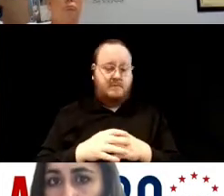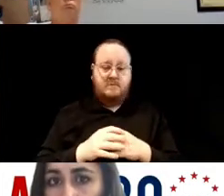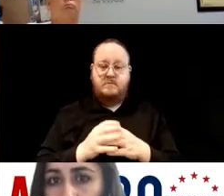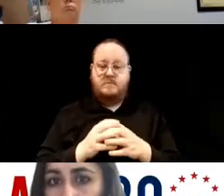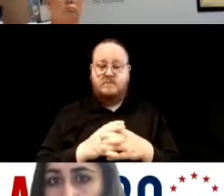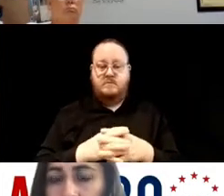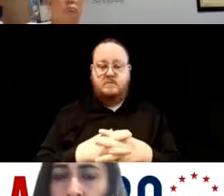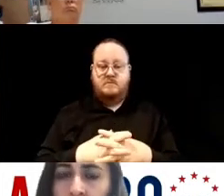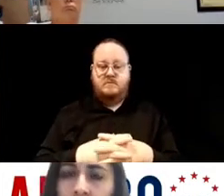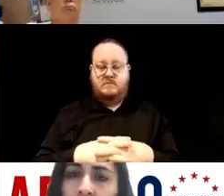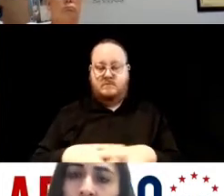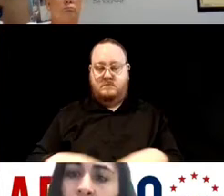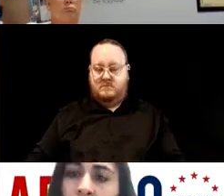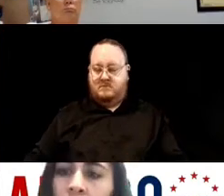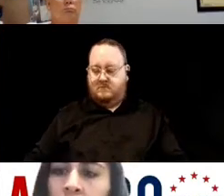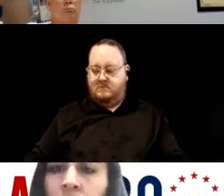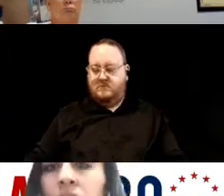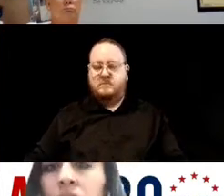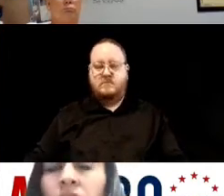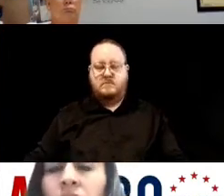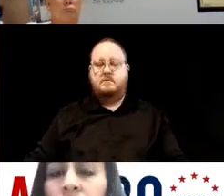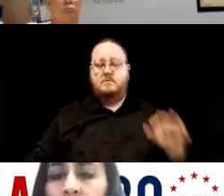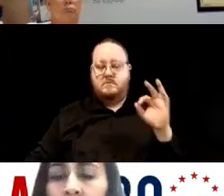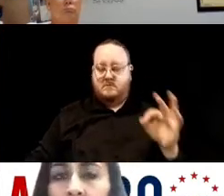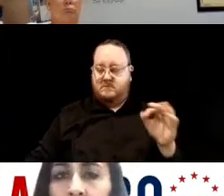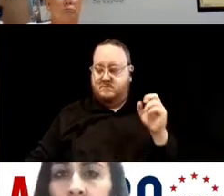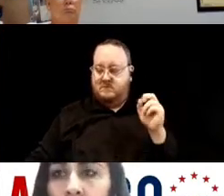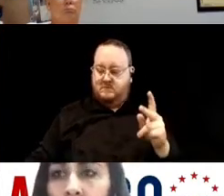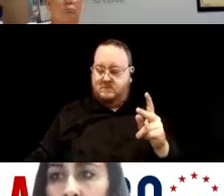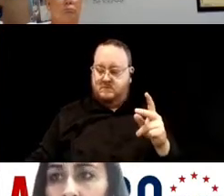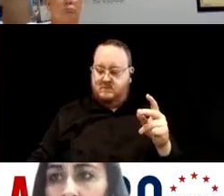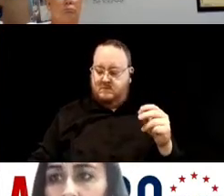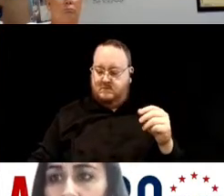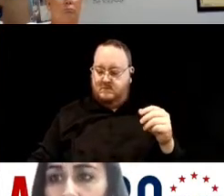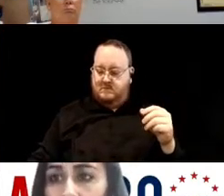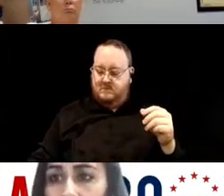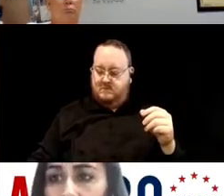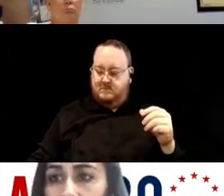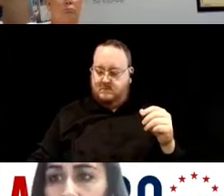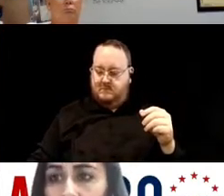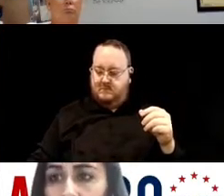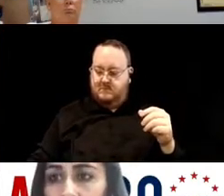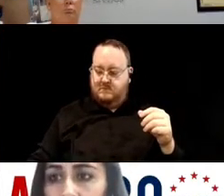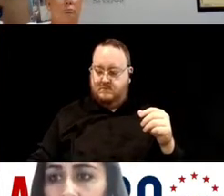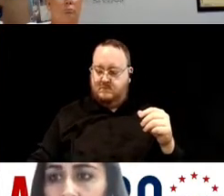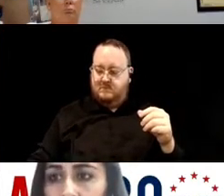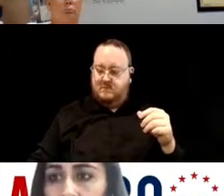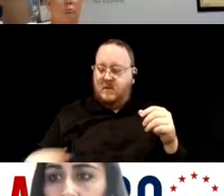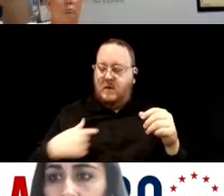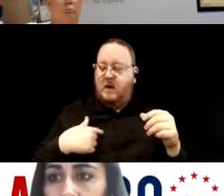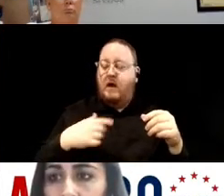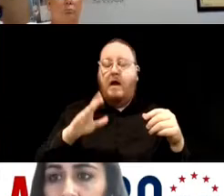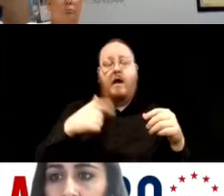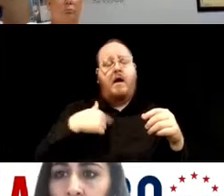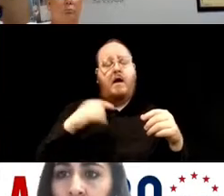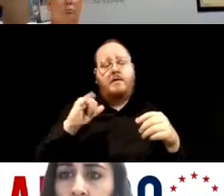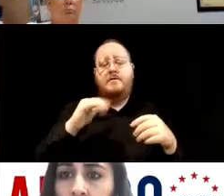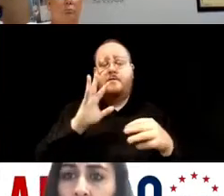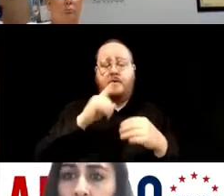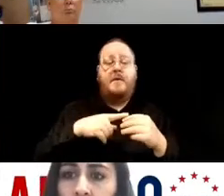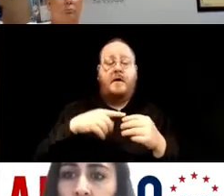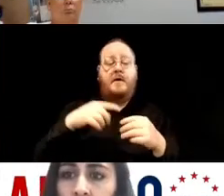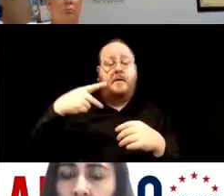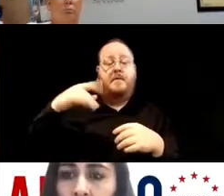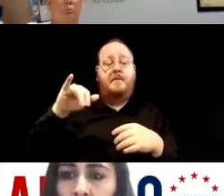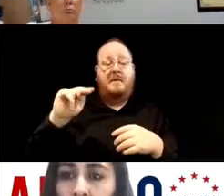Okay, so I'm going to go ahead and find the video. And I do talk about pinning a video as well. And this will help because it does show you where that